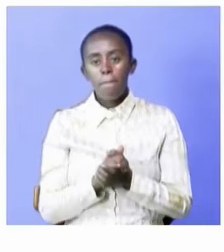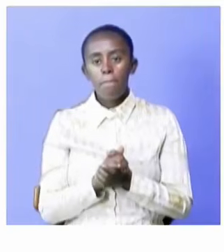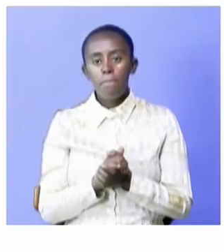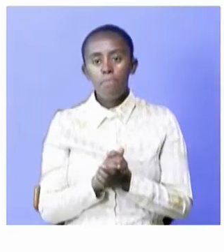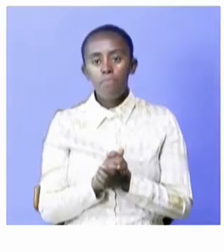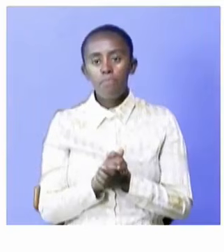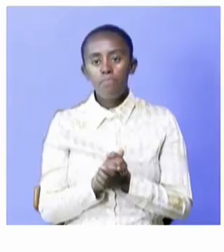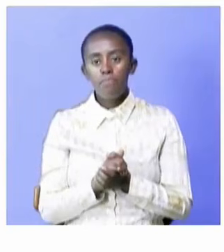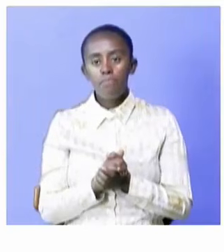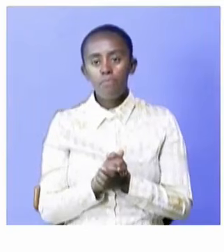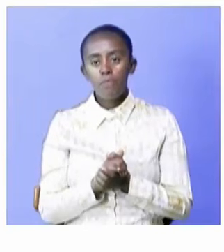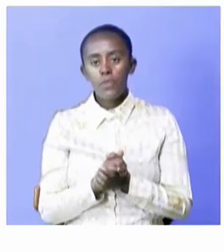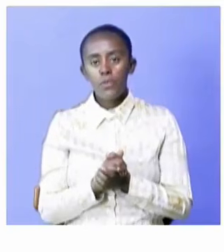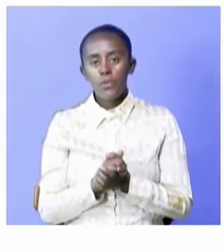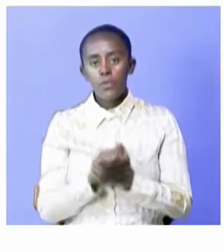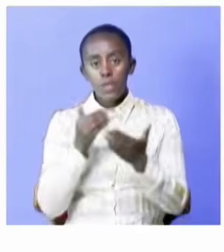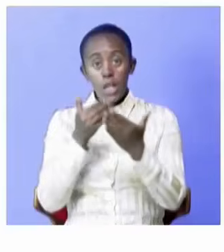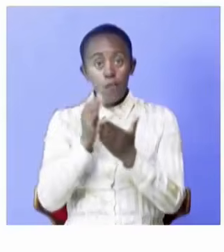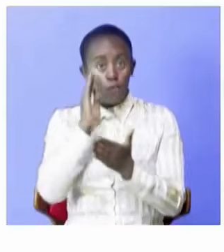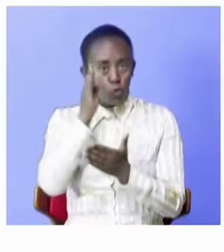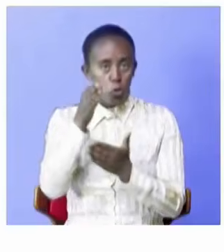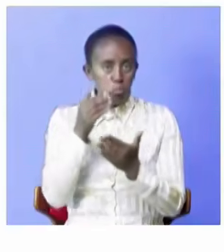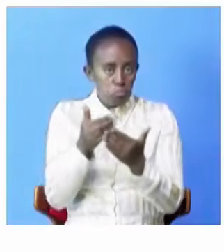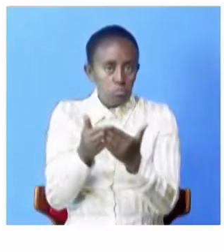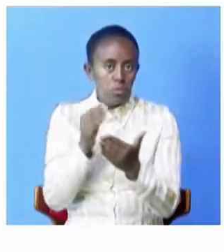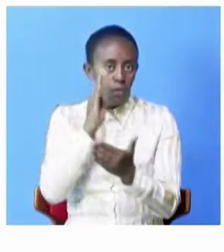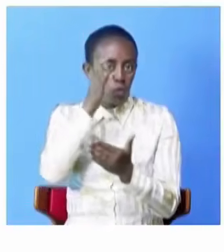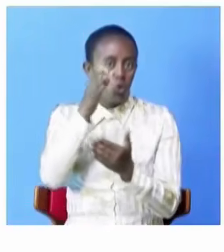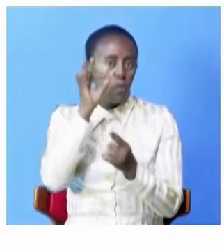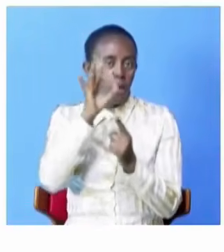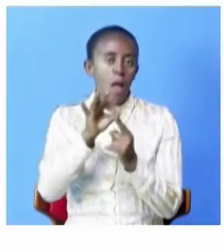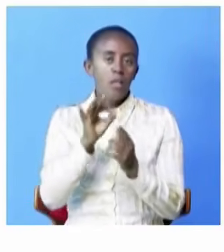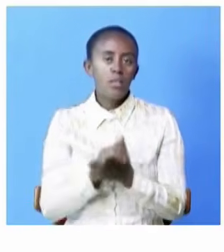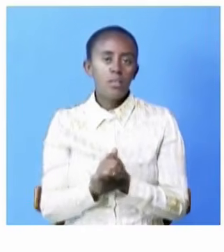near future plans,